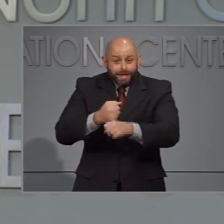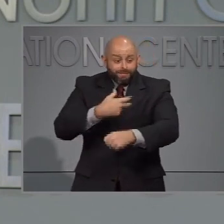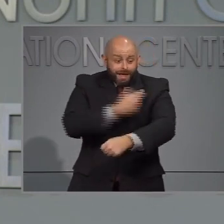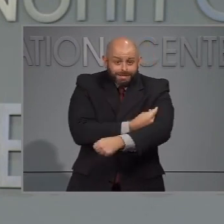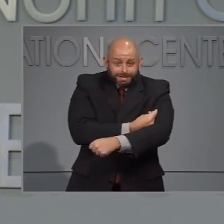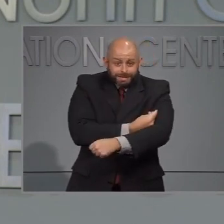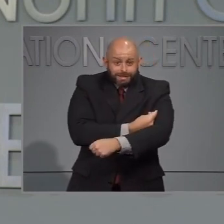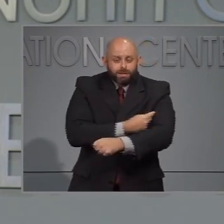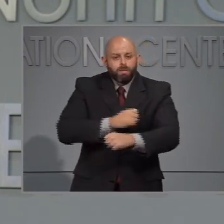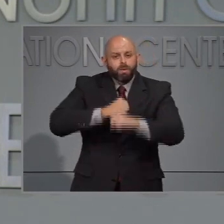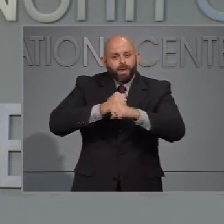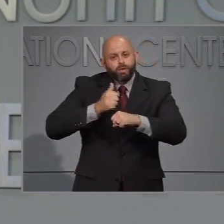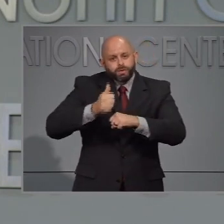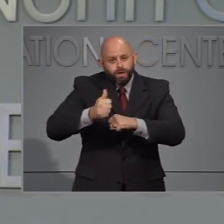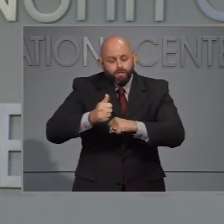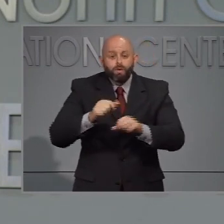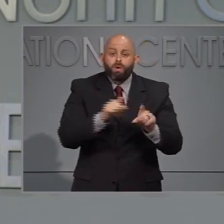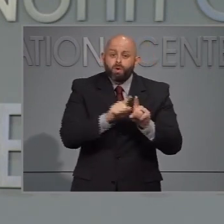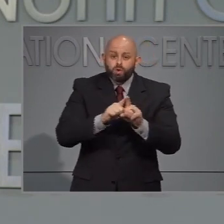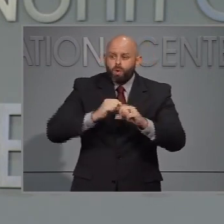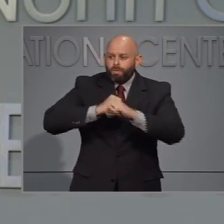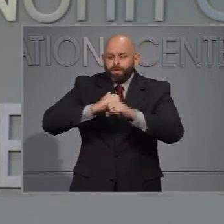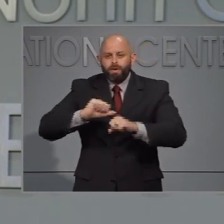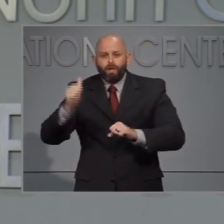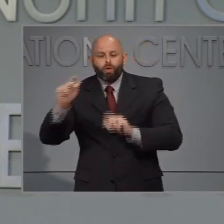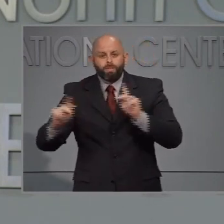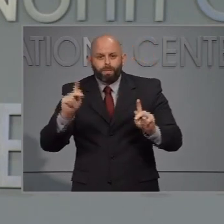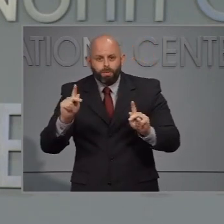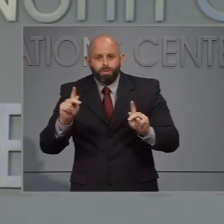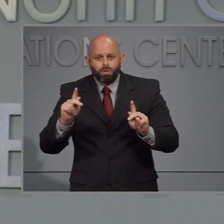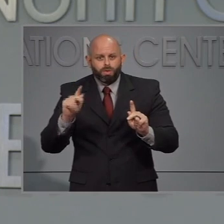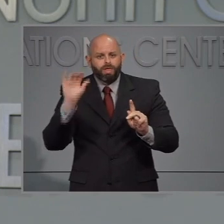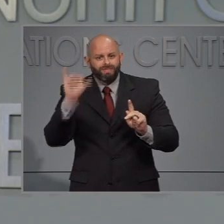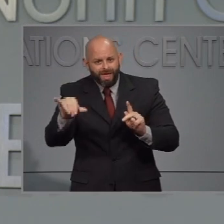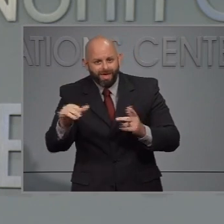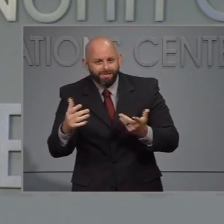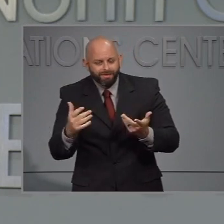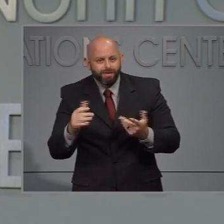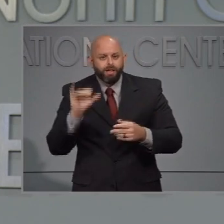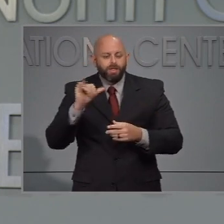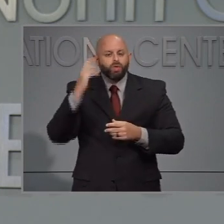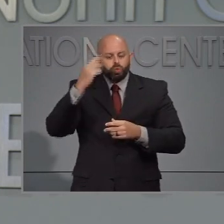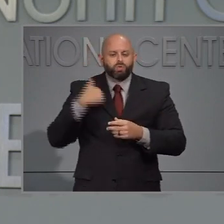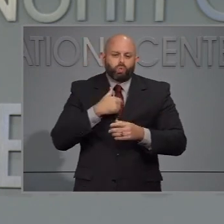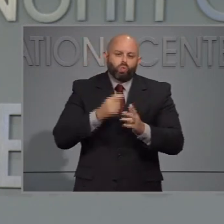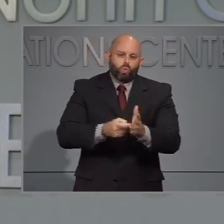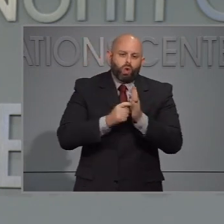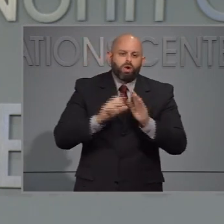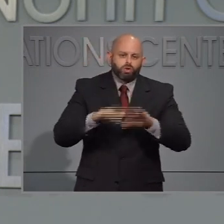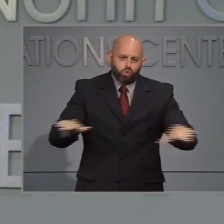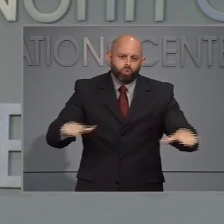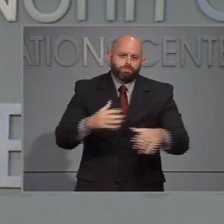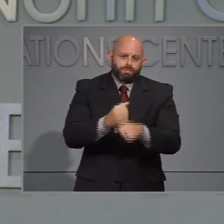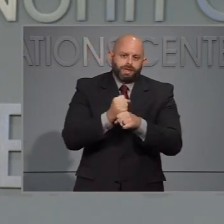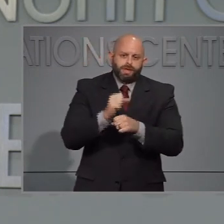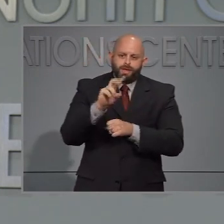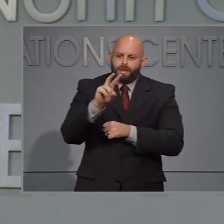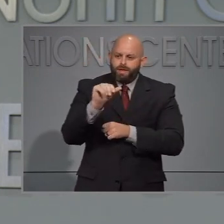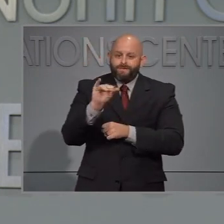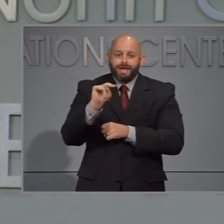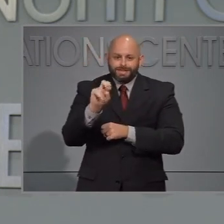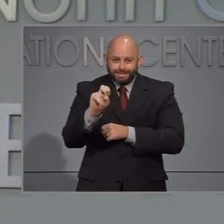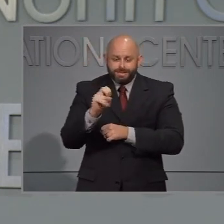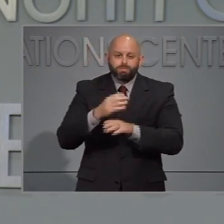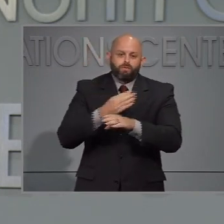other people as well. And it's why we have these requirements for children to have vaccines before going into